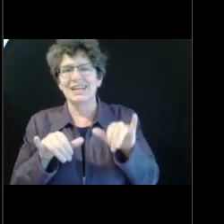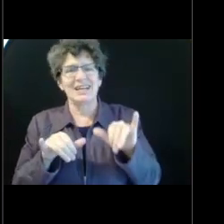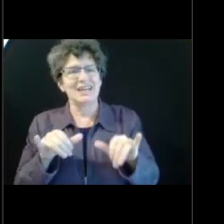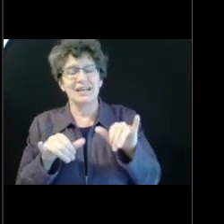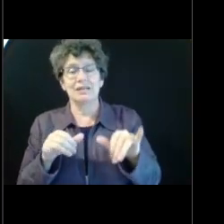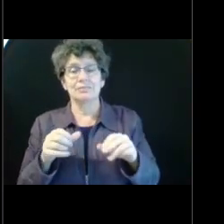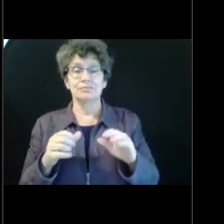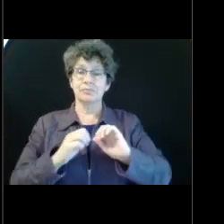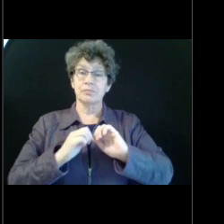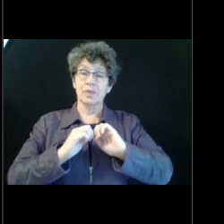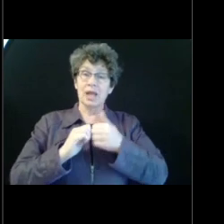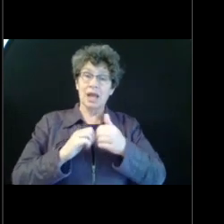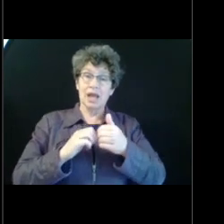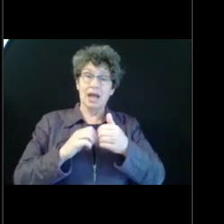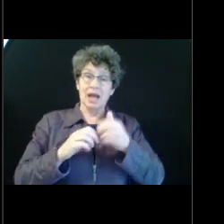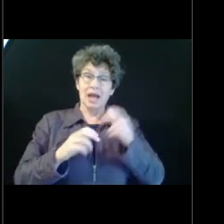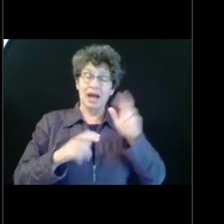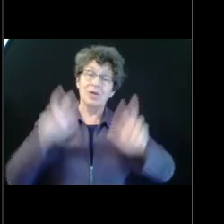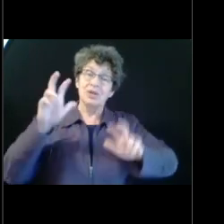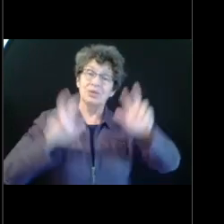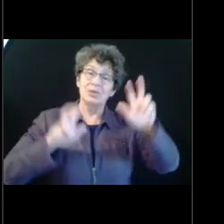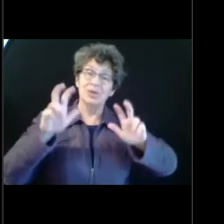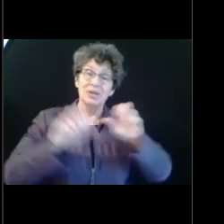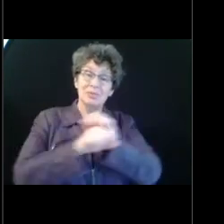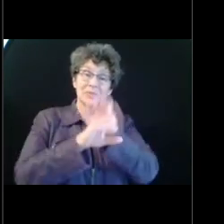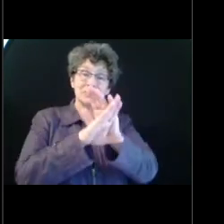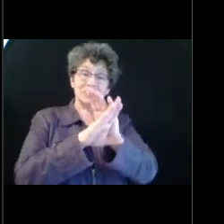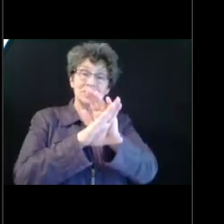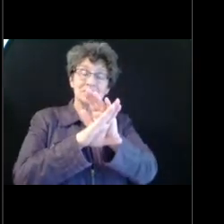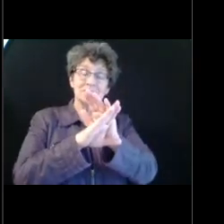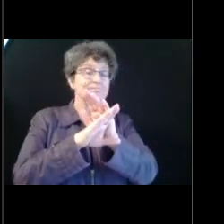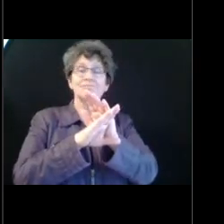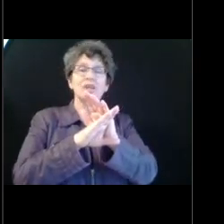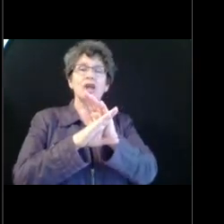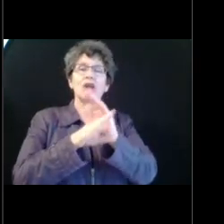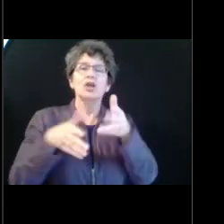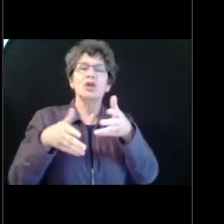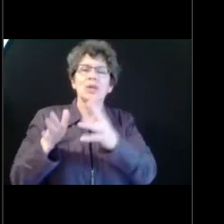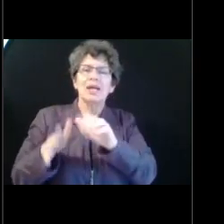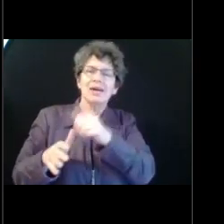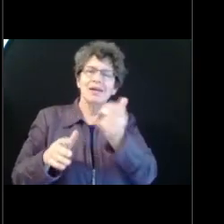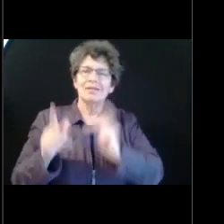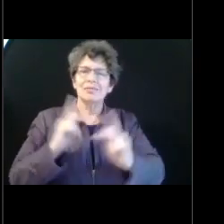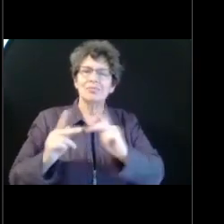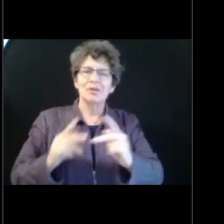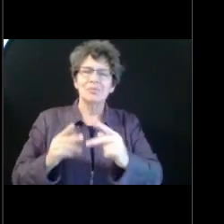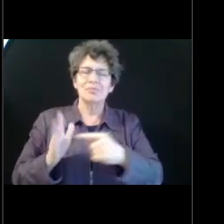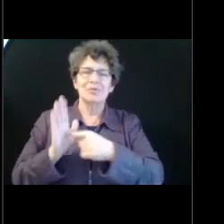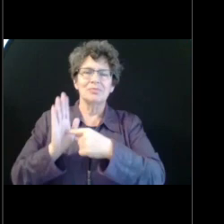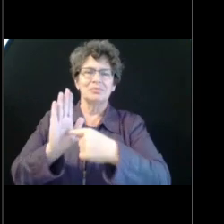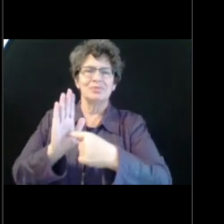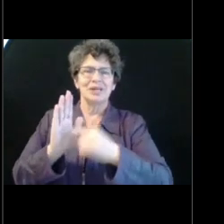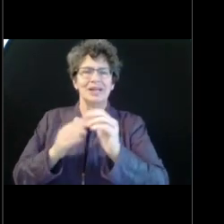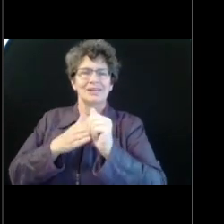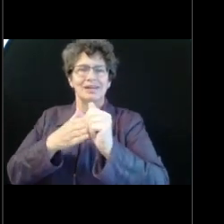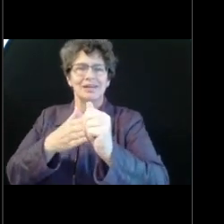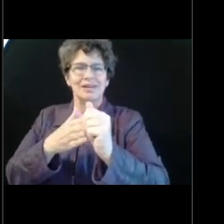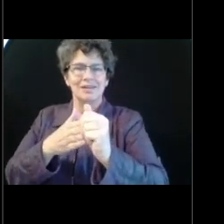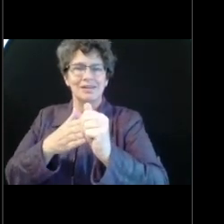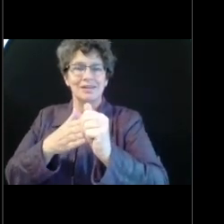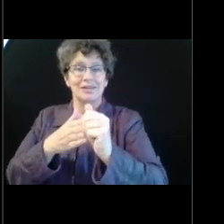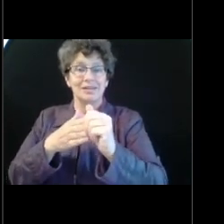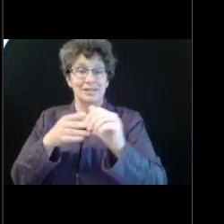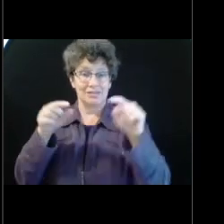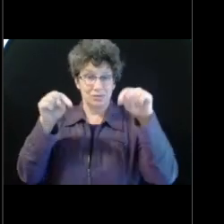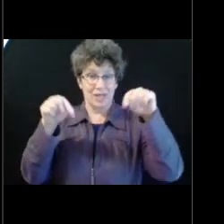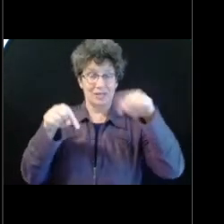let other people show you. And these are actually all the ways to go. But the most important thing were our guides, our team